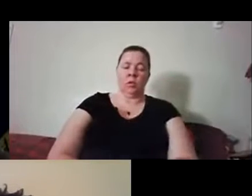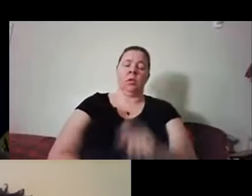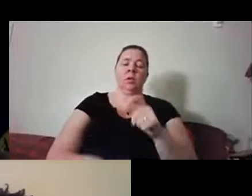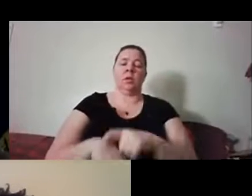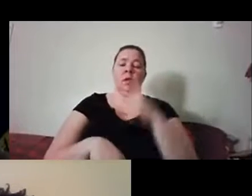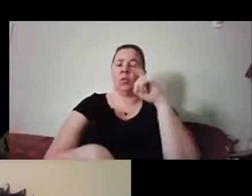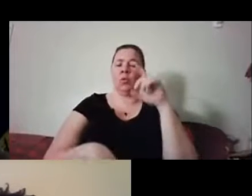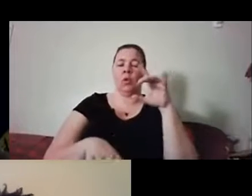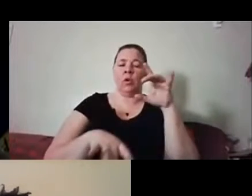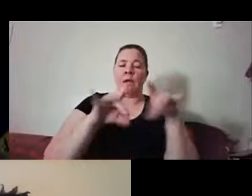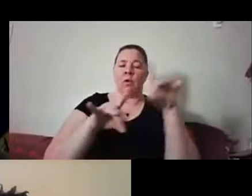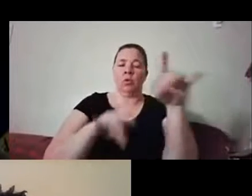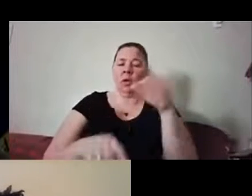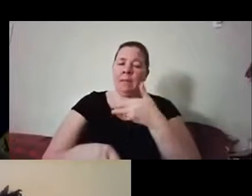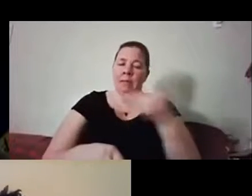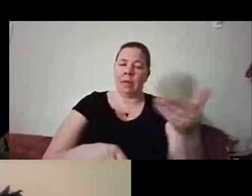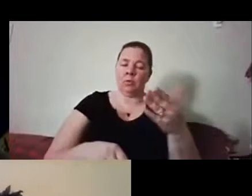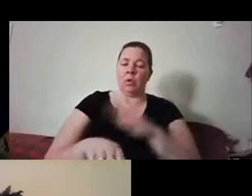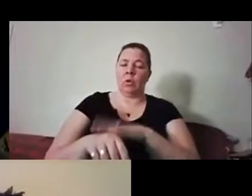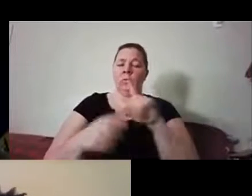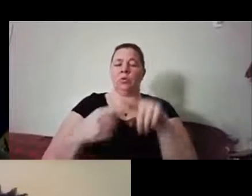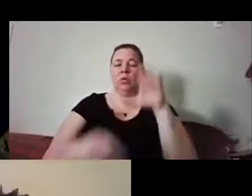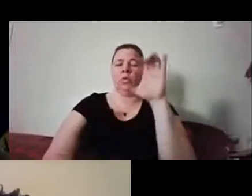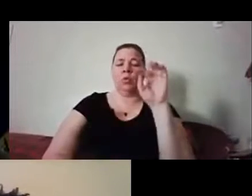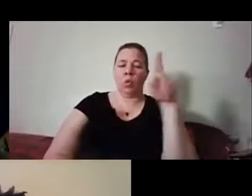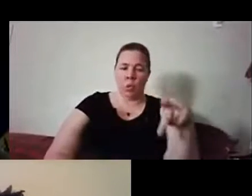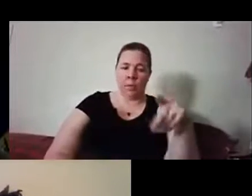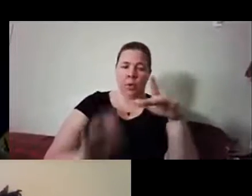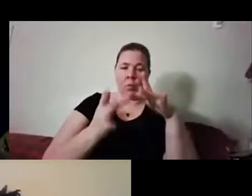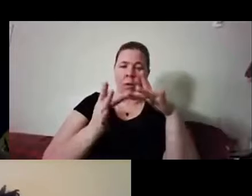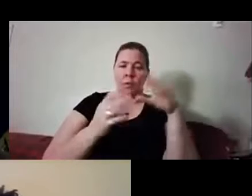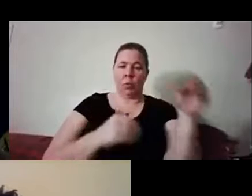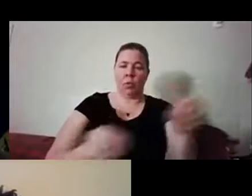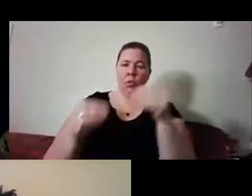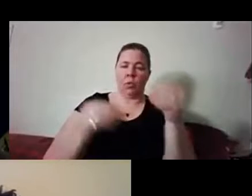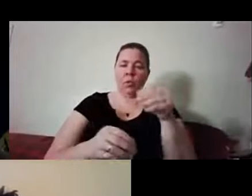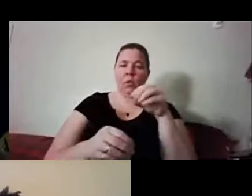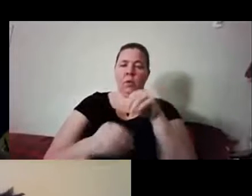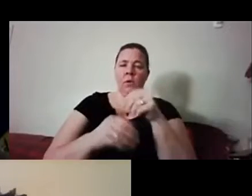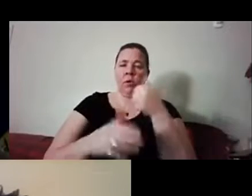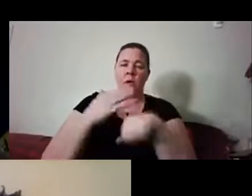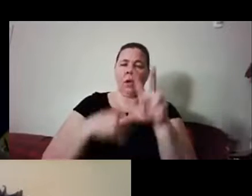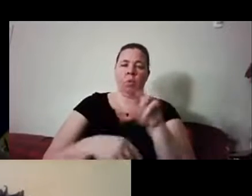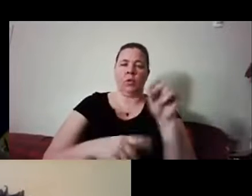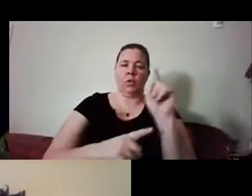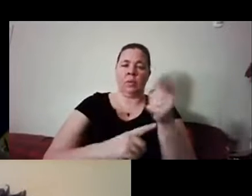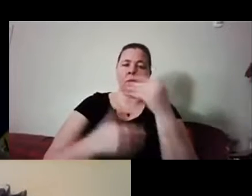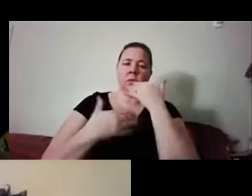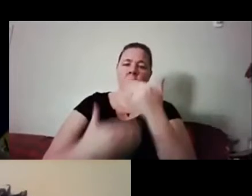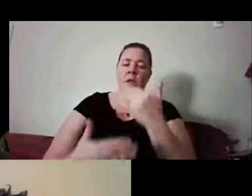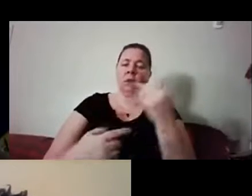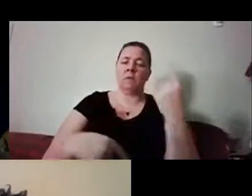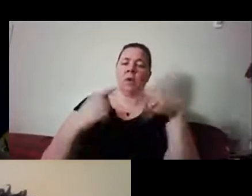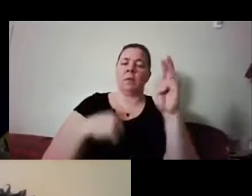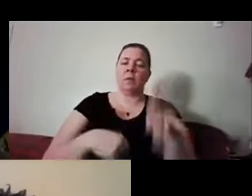or even the guests to go on to the corporate webinar that's organized in under 13 minutes. Thank you for coming by,